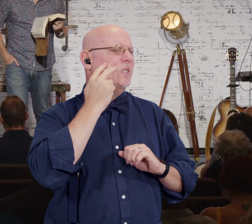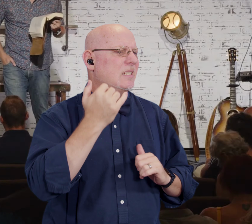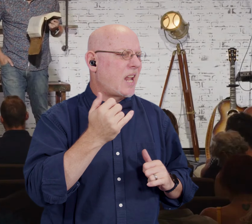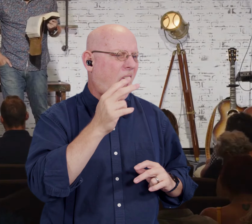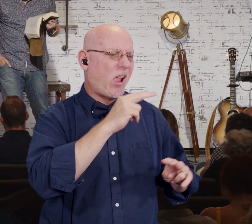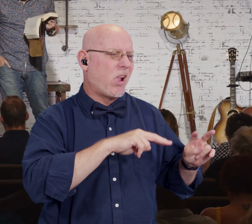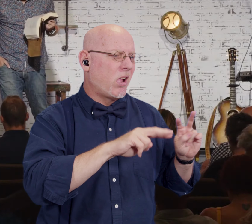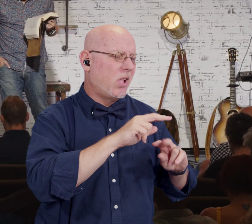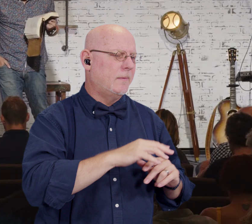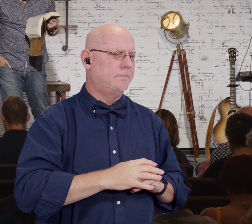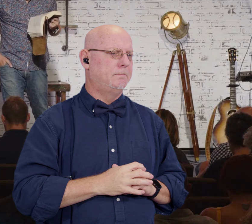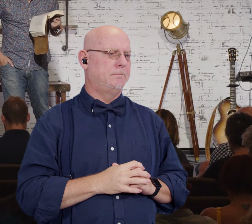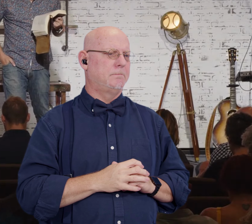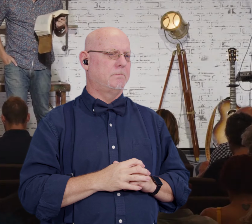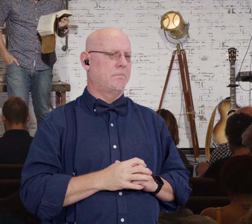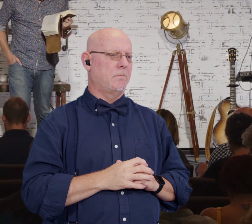now?